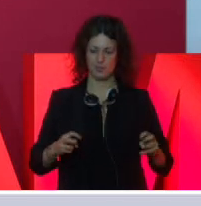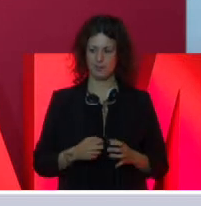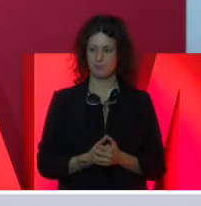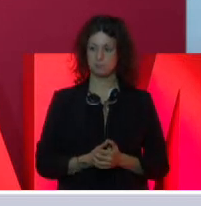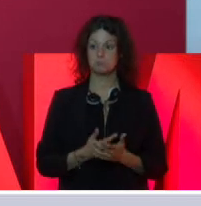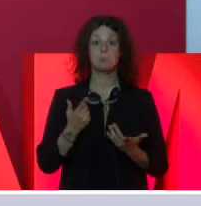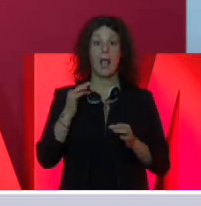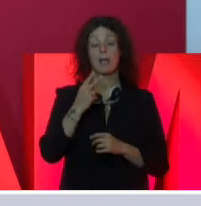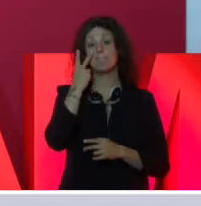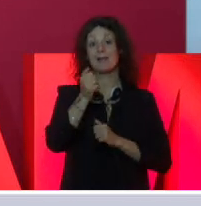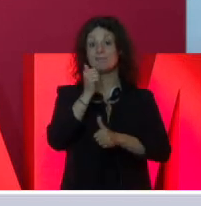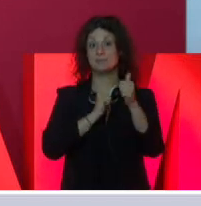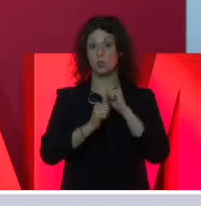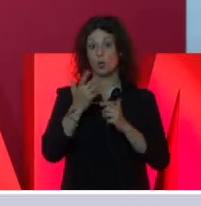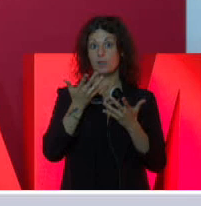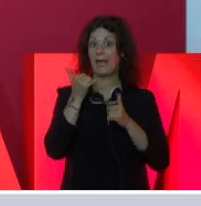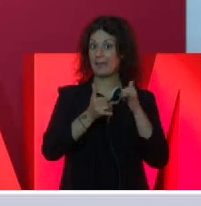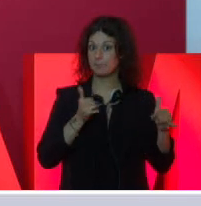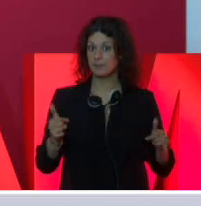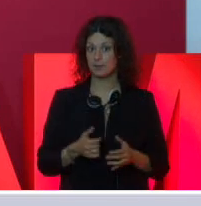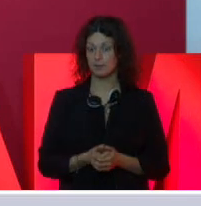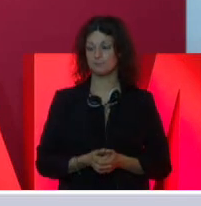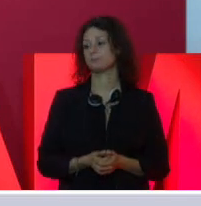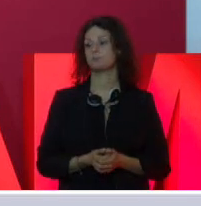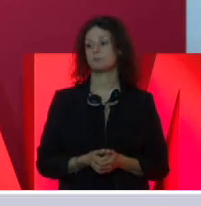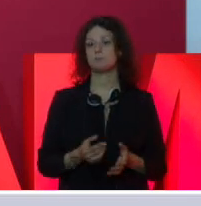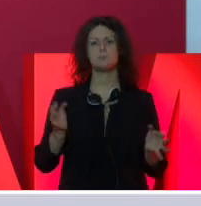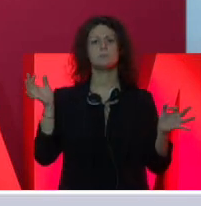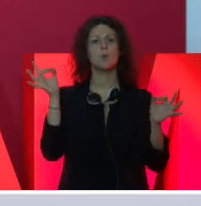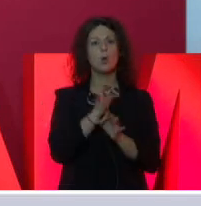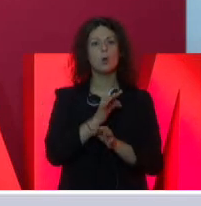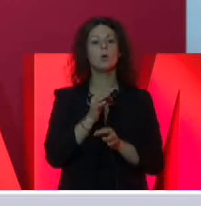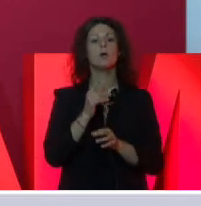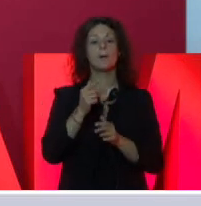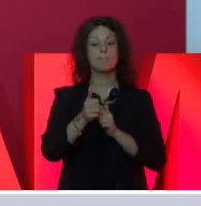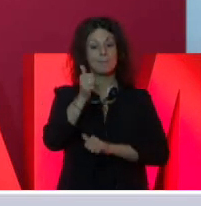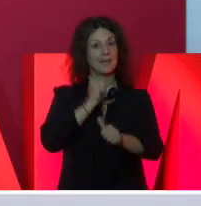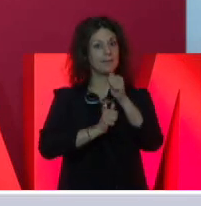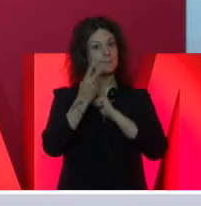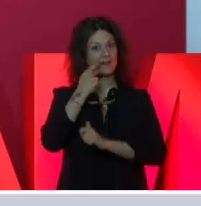or the forecasting of crimes, or also cases of indirect discrimination,